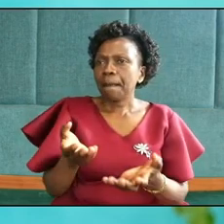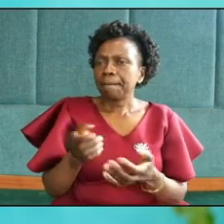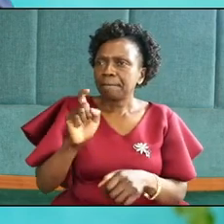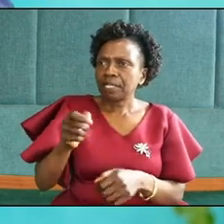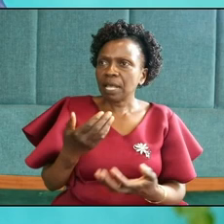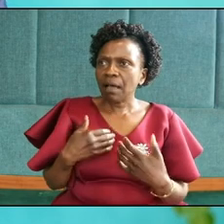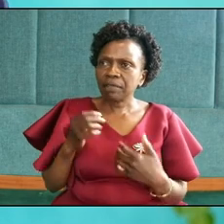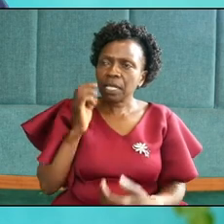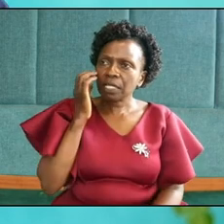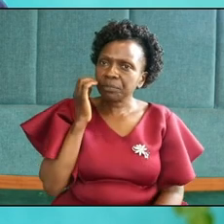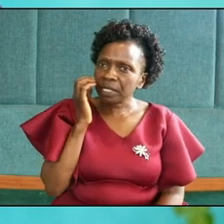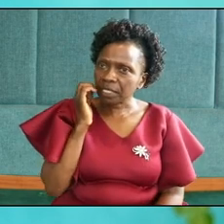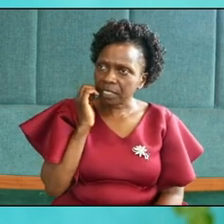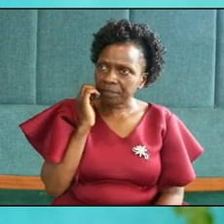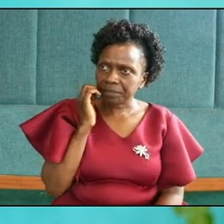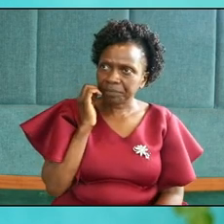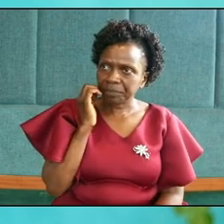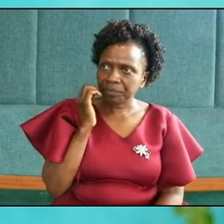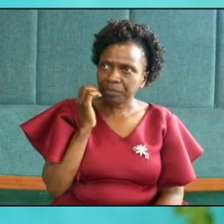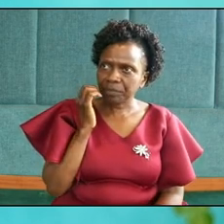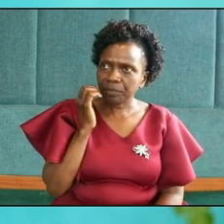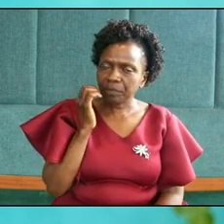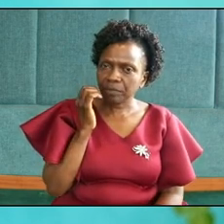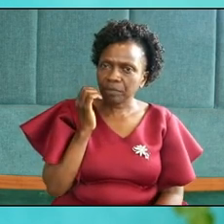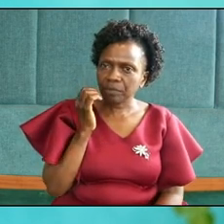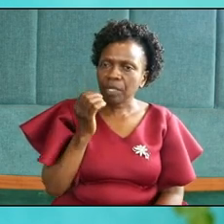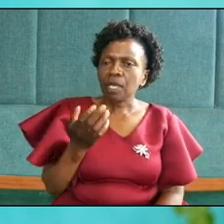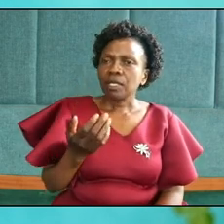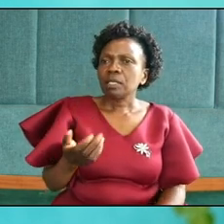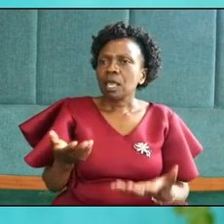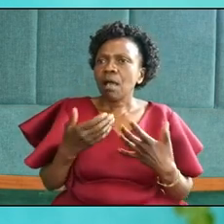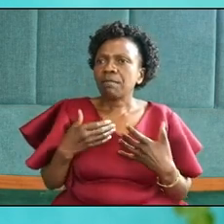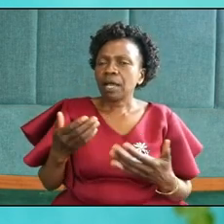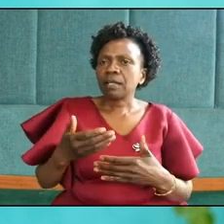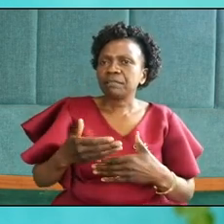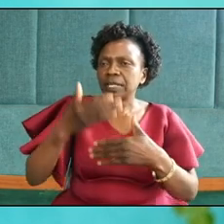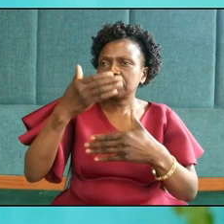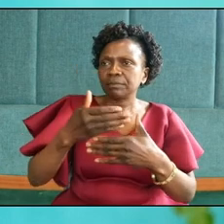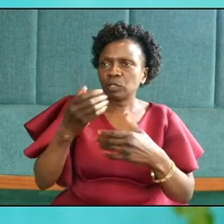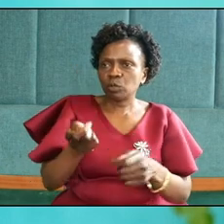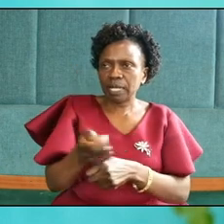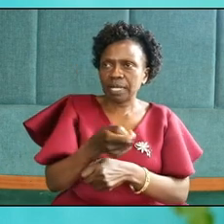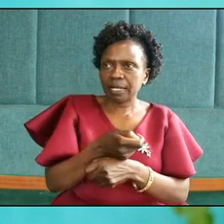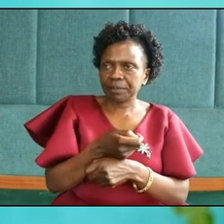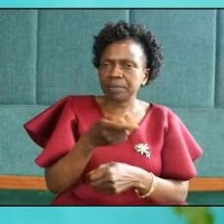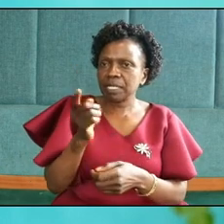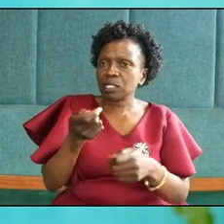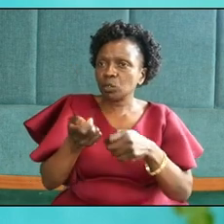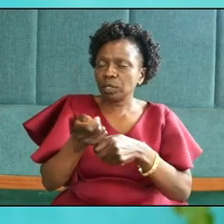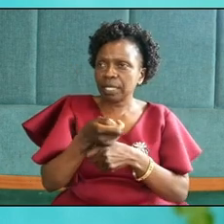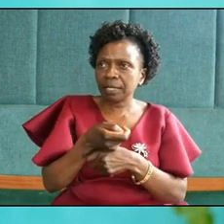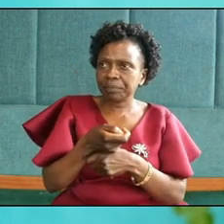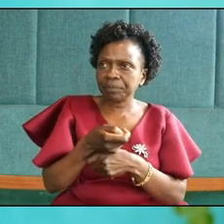verified by current credentials. They have advanced professional training. They have specialized training. This